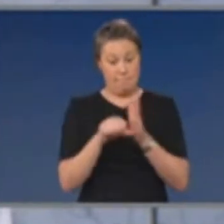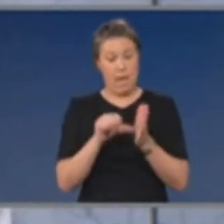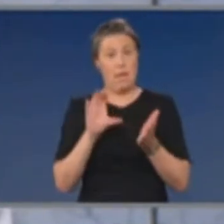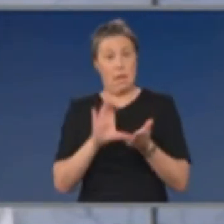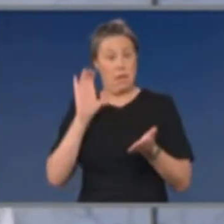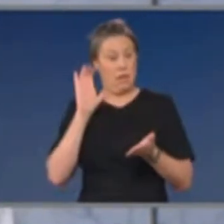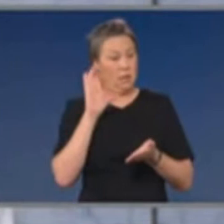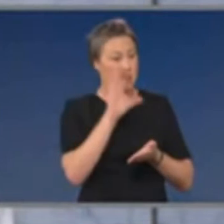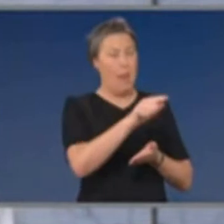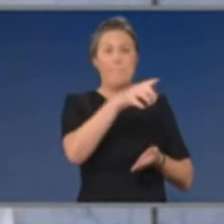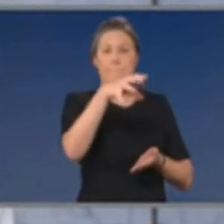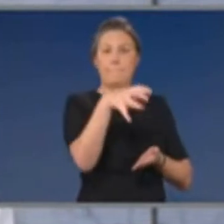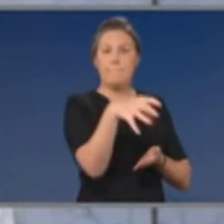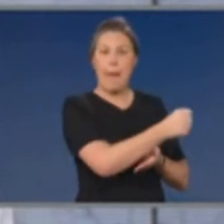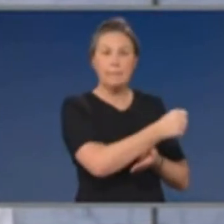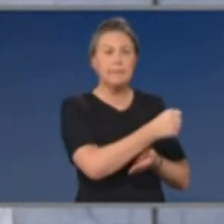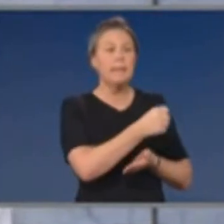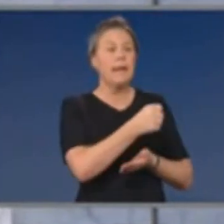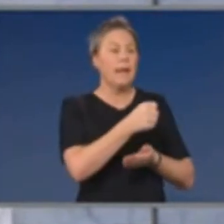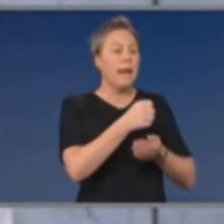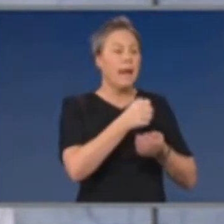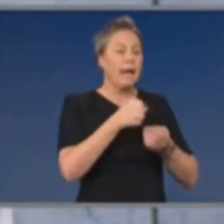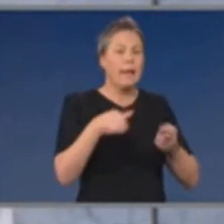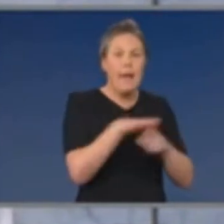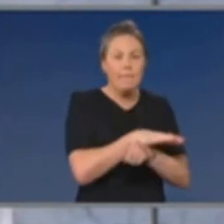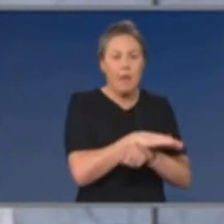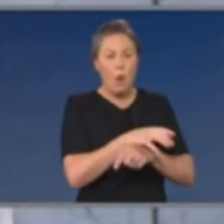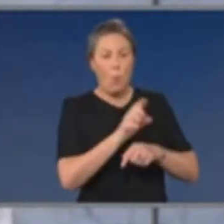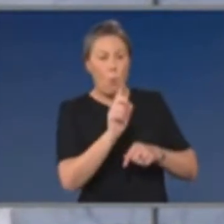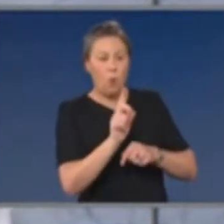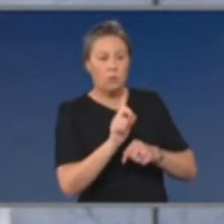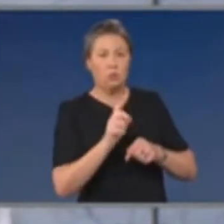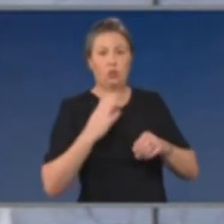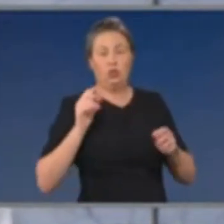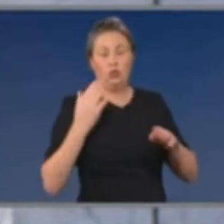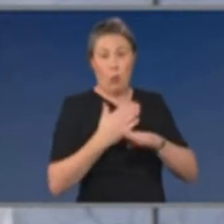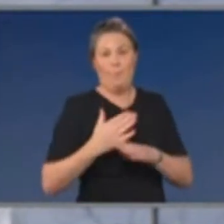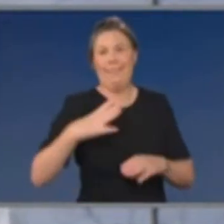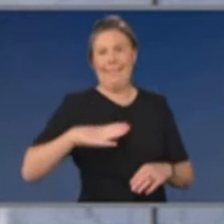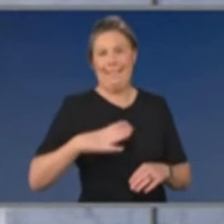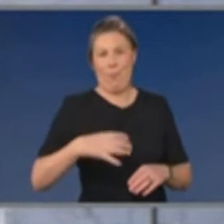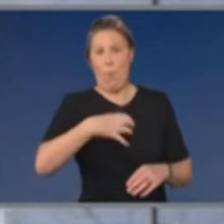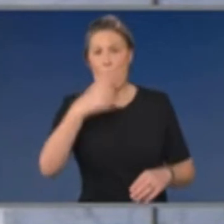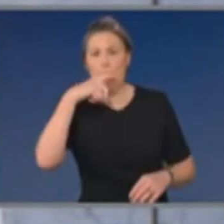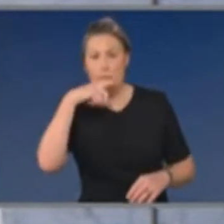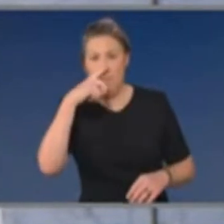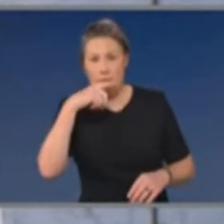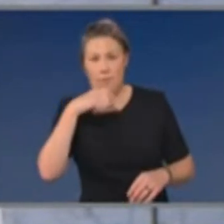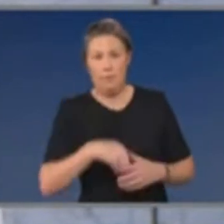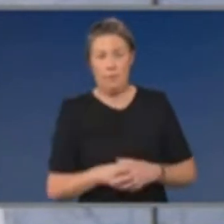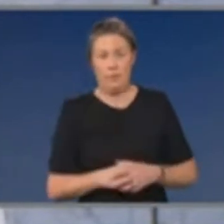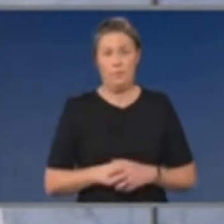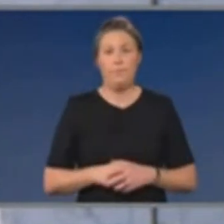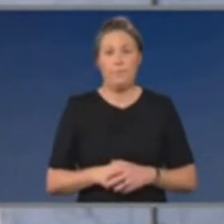linked to skills, relevance and ultimately jobs, because that's what we're all about as a government, ensuring that Australians